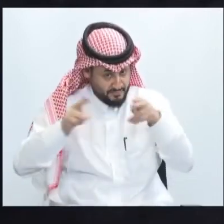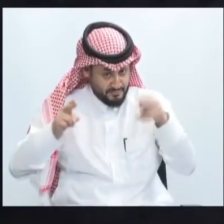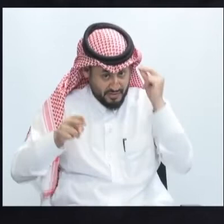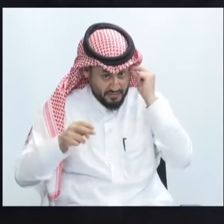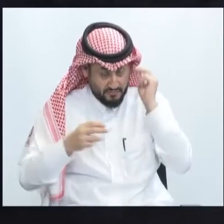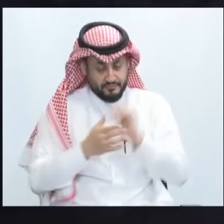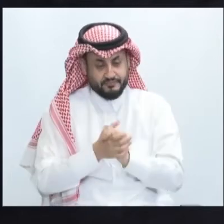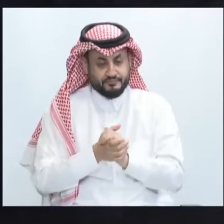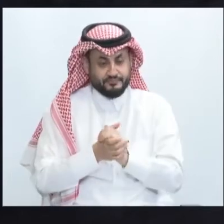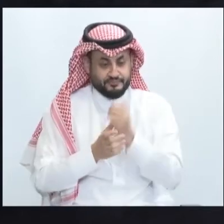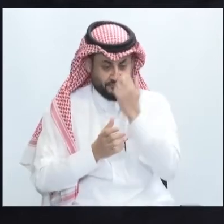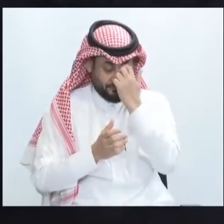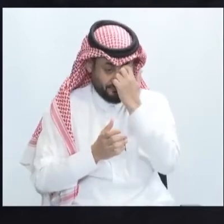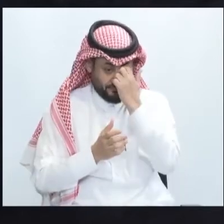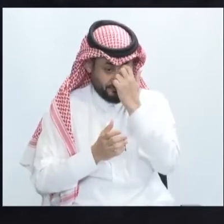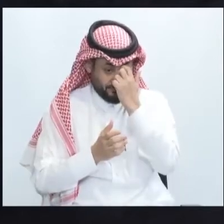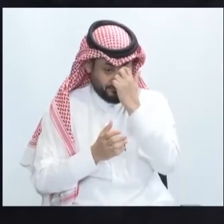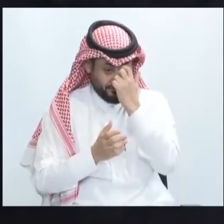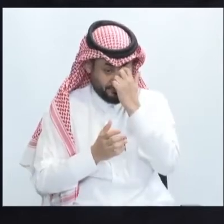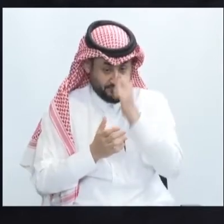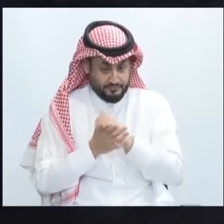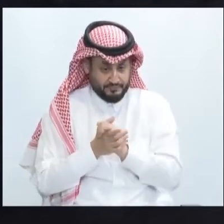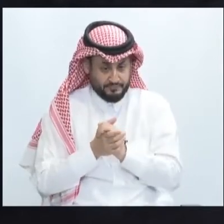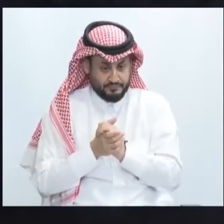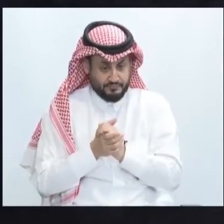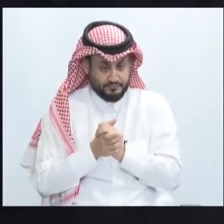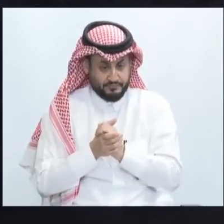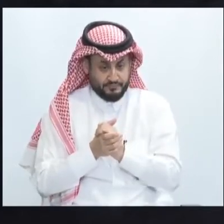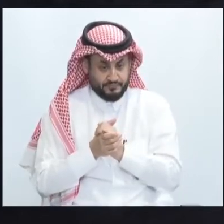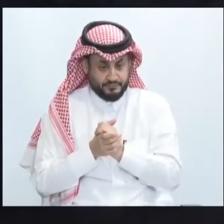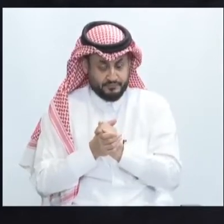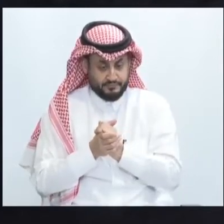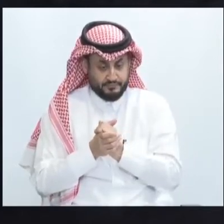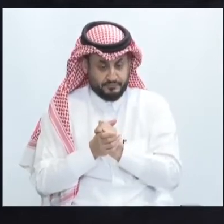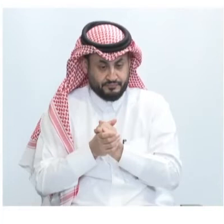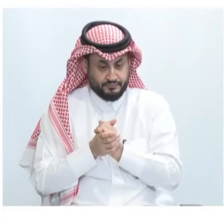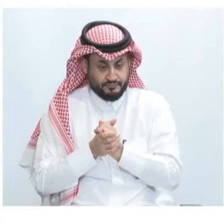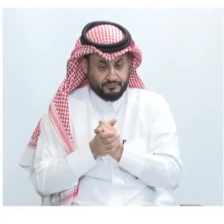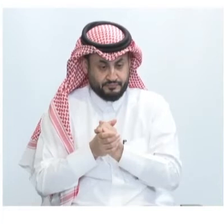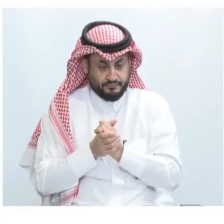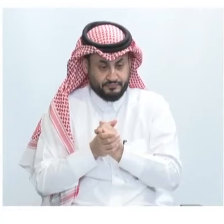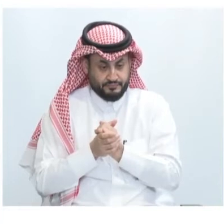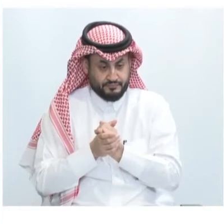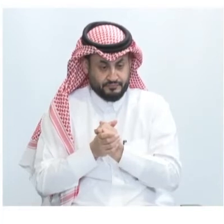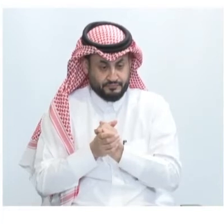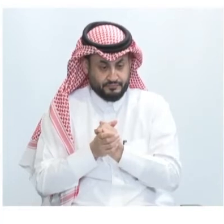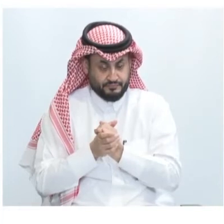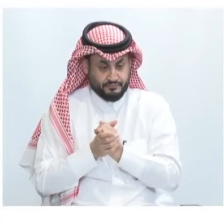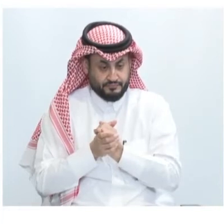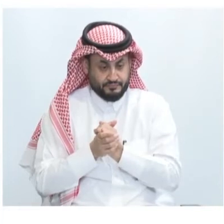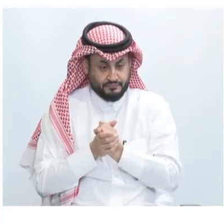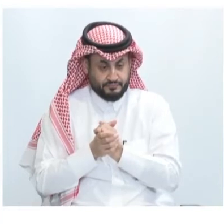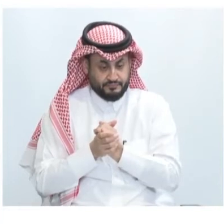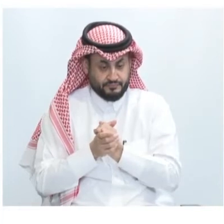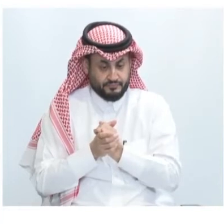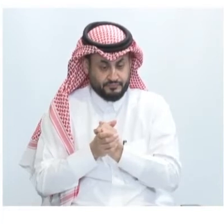start to airflow the air one time. P. Okay, now,